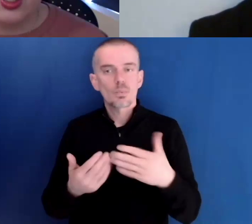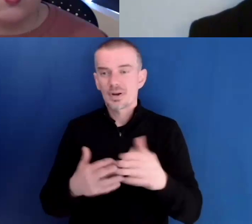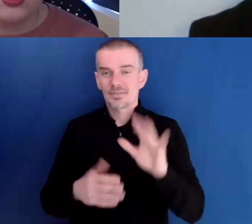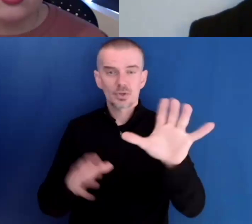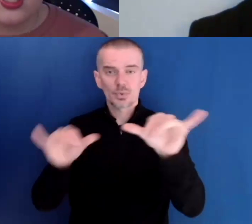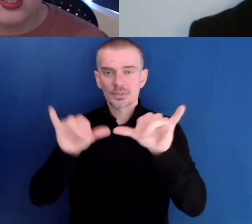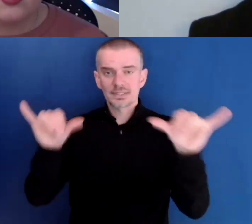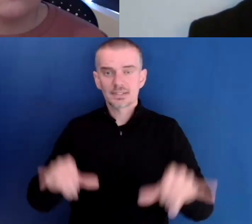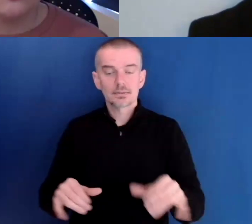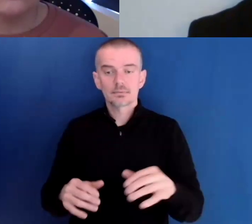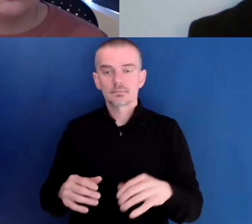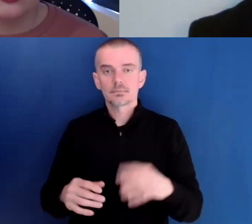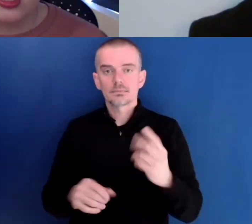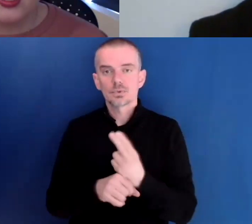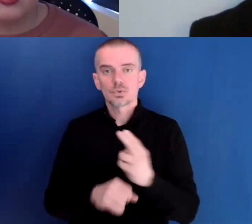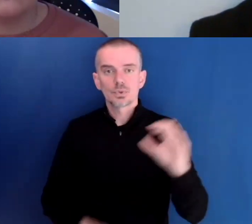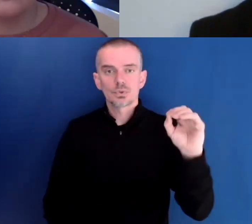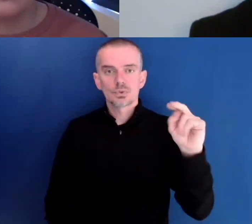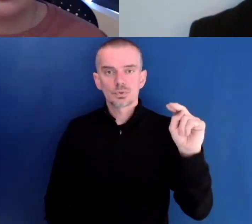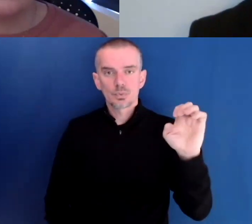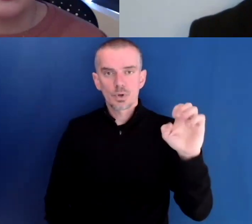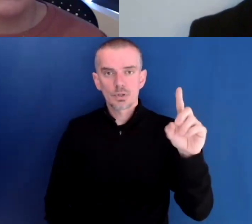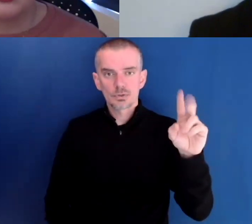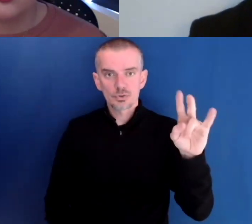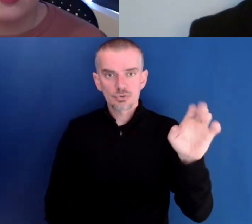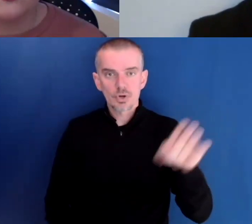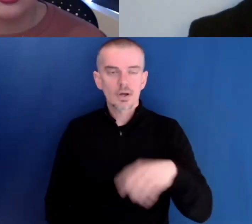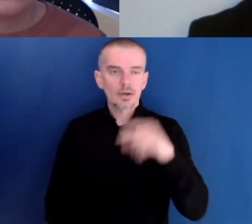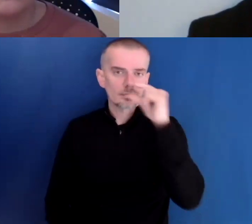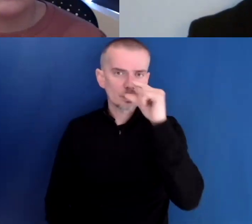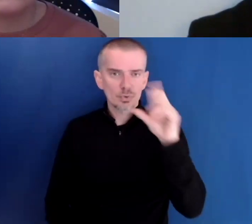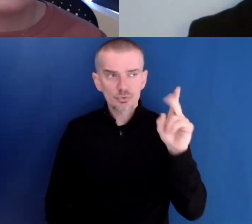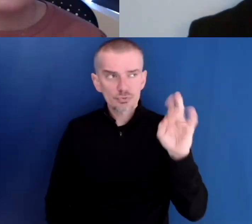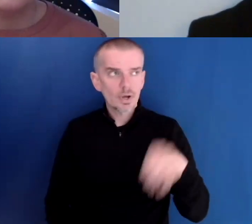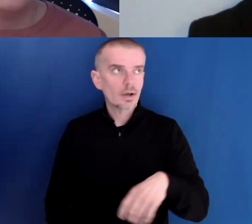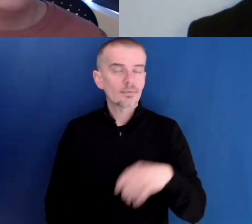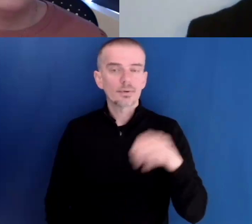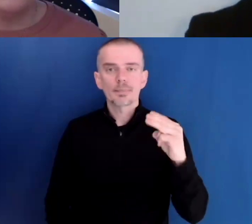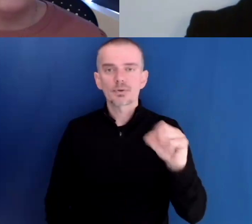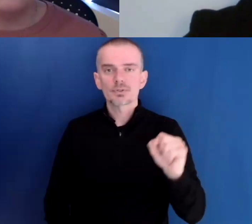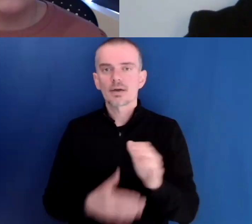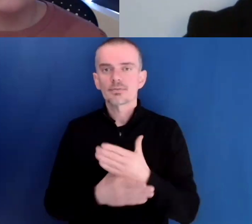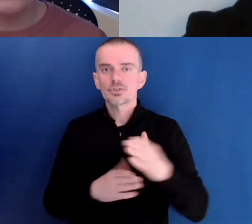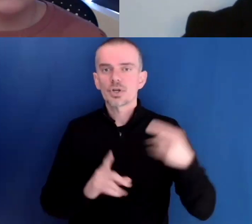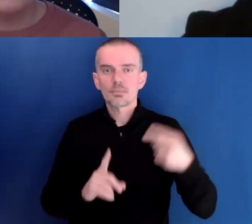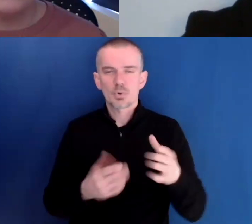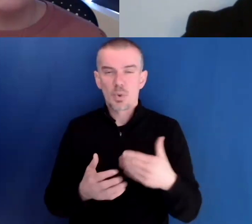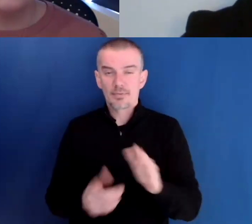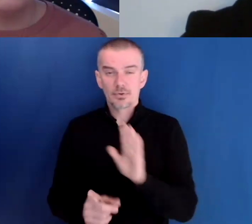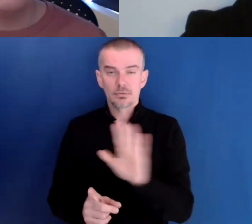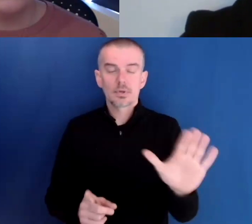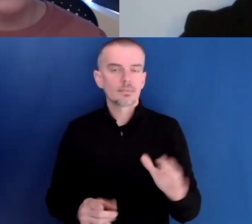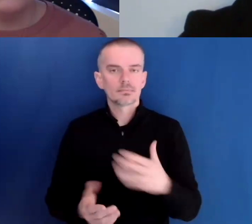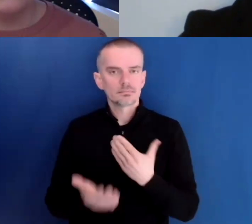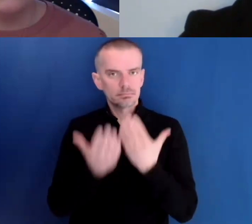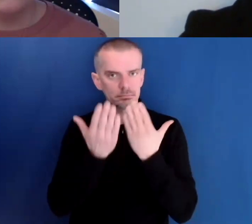like OneDrive or Google Drive or like Microsoft SharePoint, I always recommend